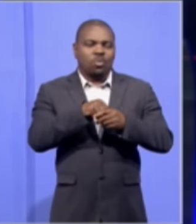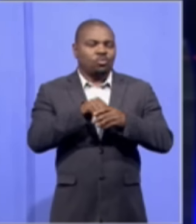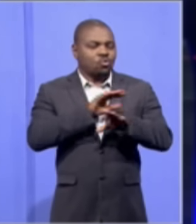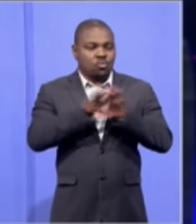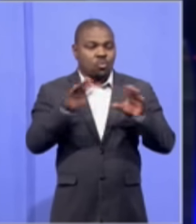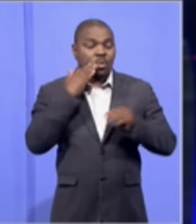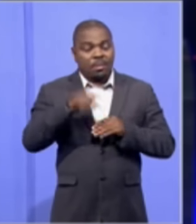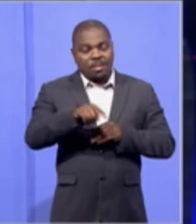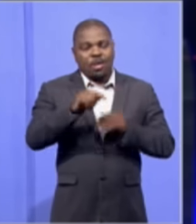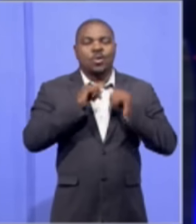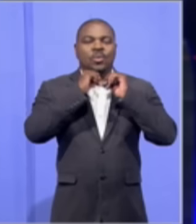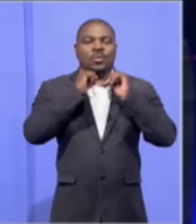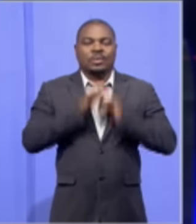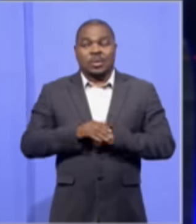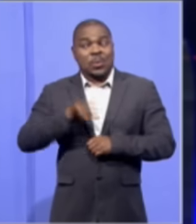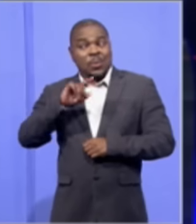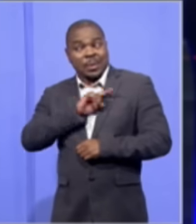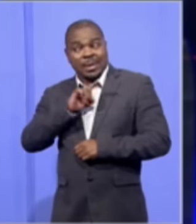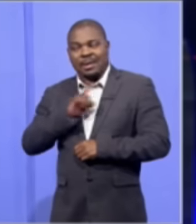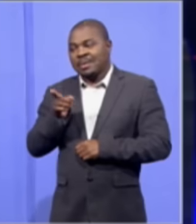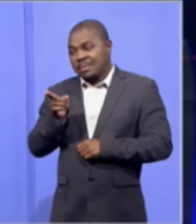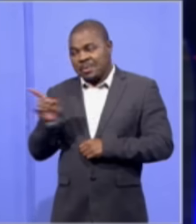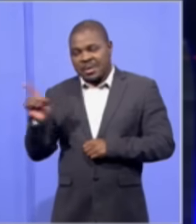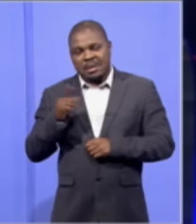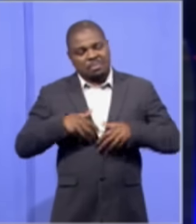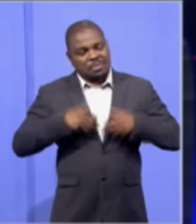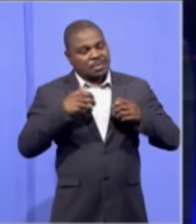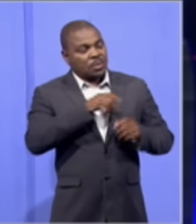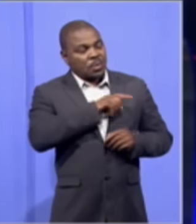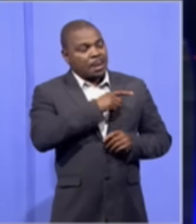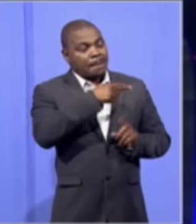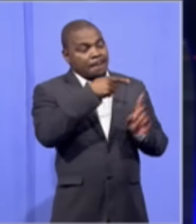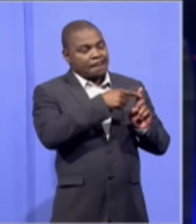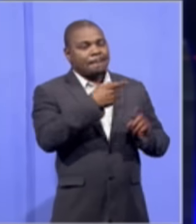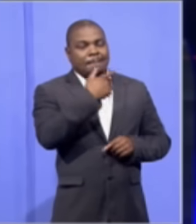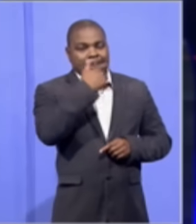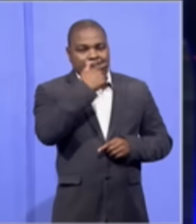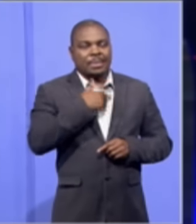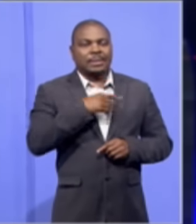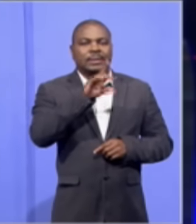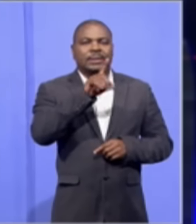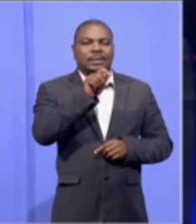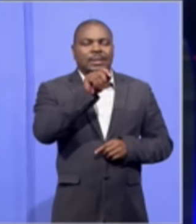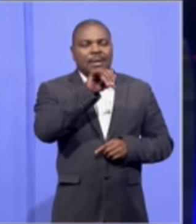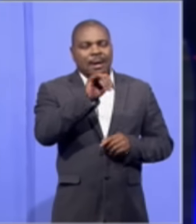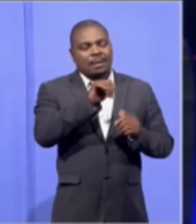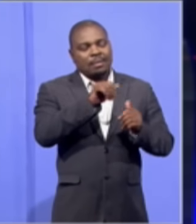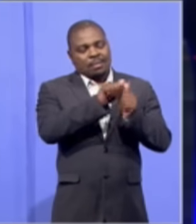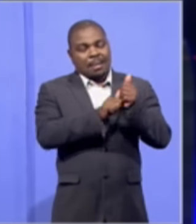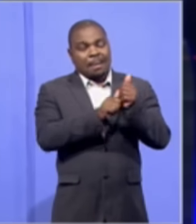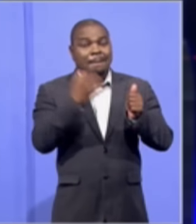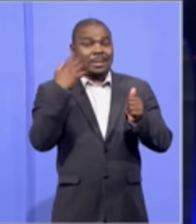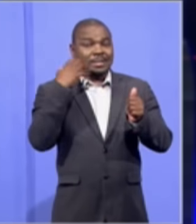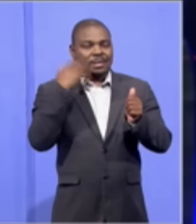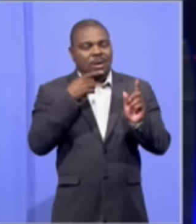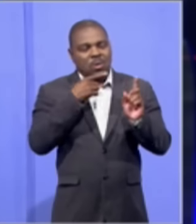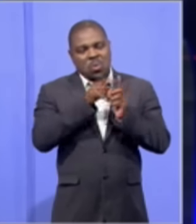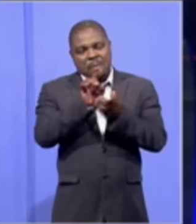Phato. Ditaba tsena di qholotswa ke ho lelekwa ha motlatsi wa letona lefapheng la kgwebo le diindasteri Andrew Whitfield ke mopresidente.